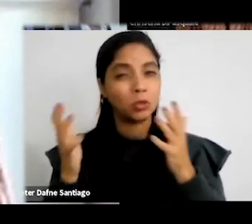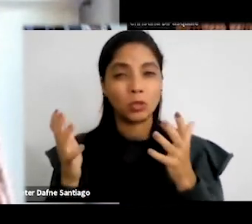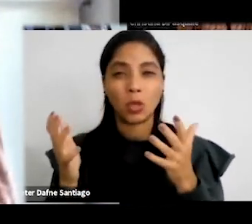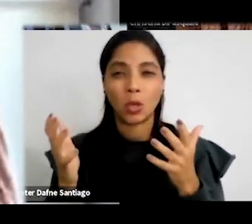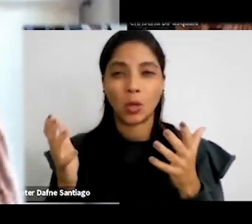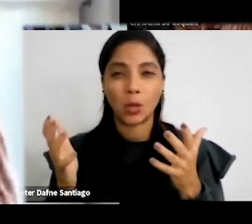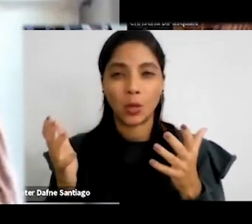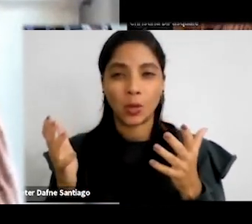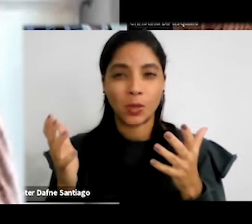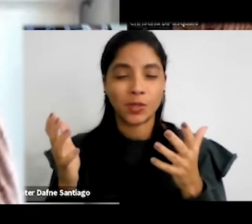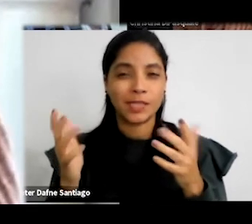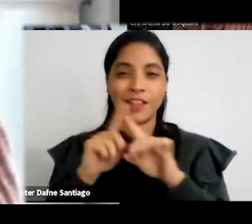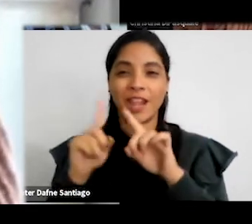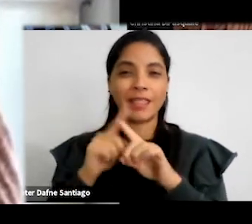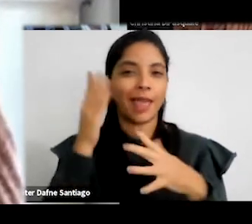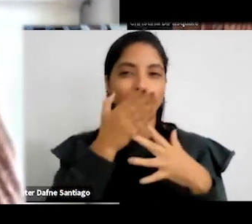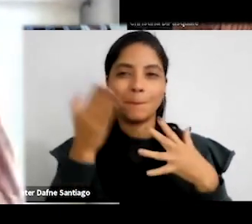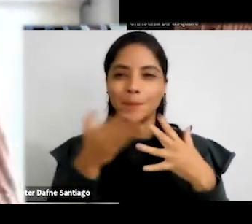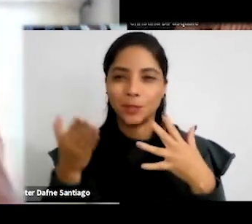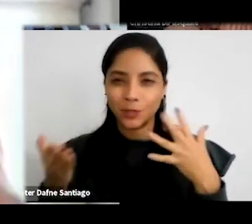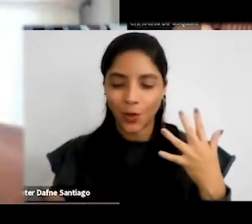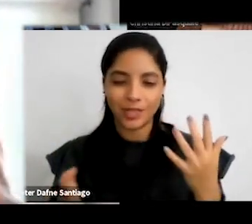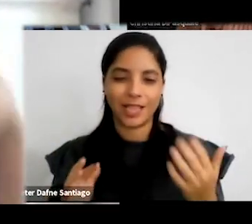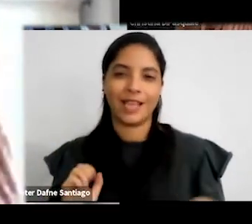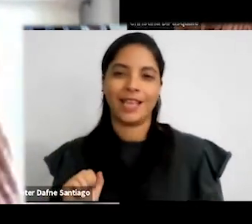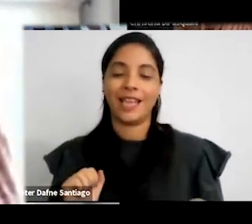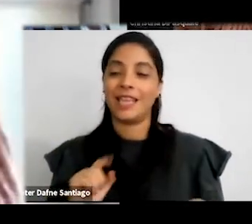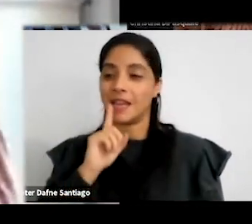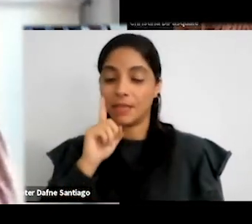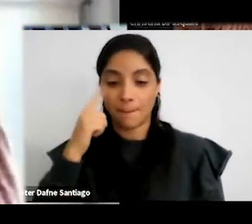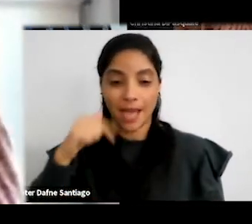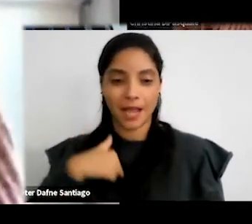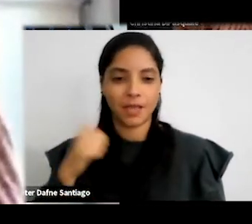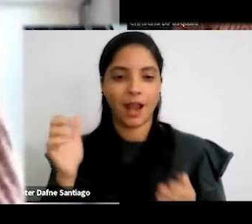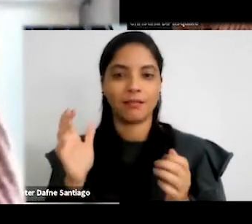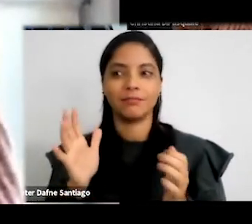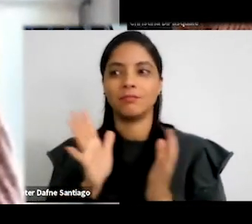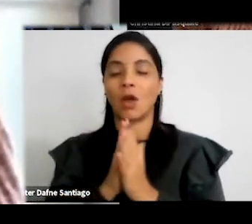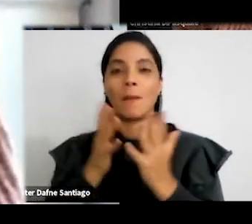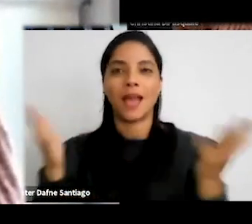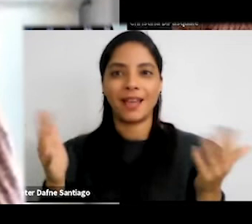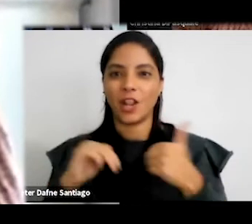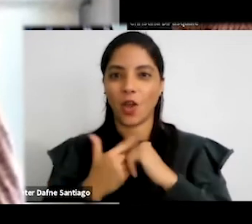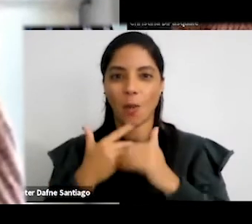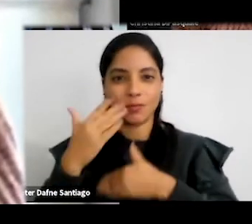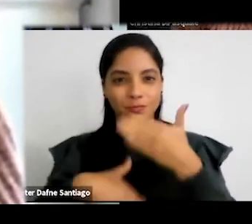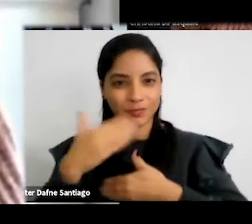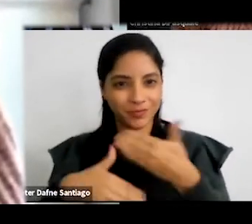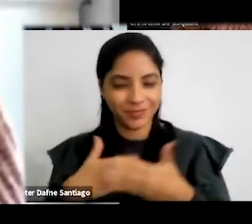innovative episodes, and she's on, so I won't go into it too much. She can talk about them on her own, but I will say